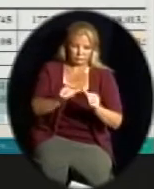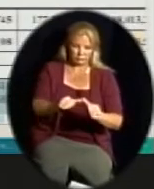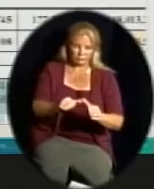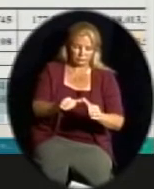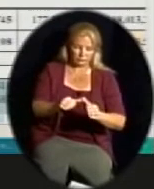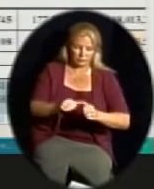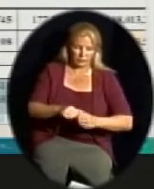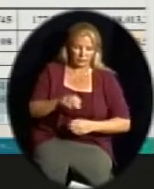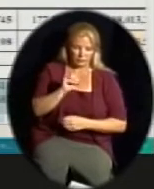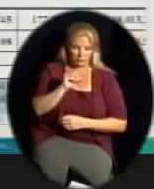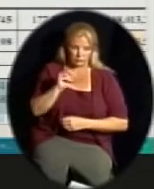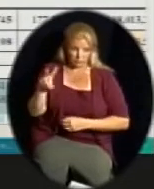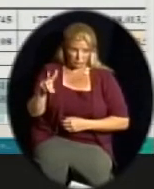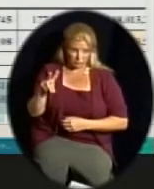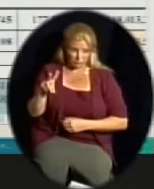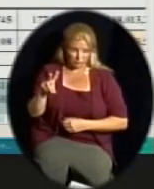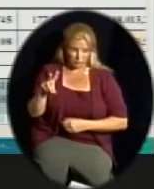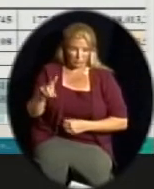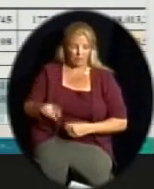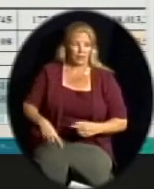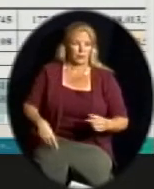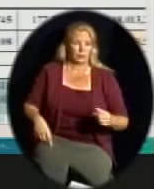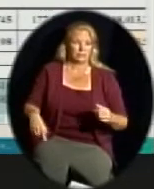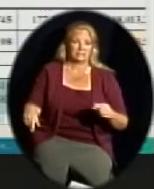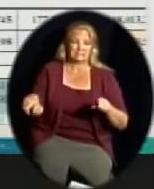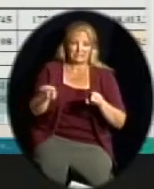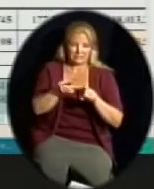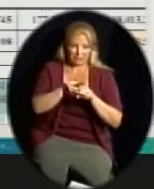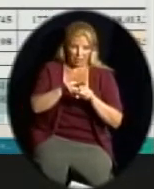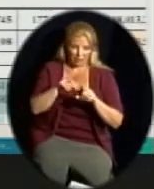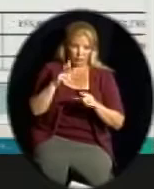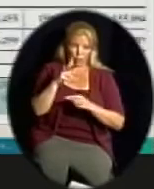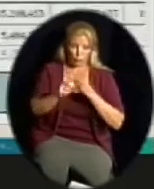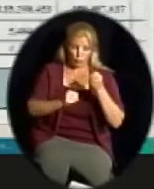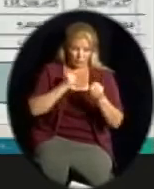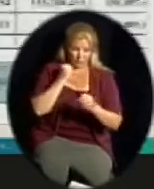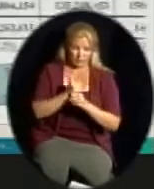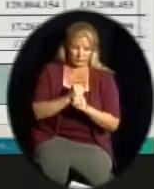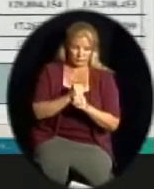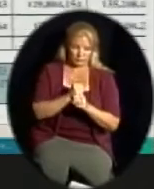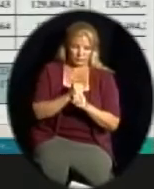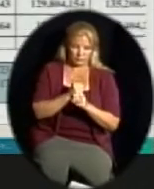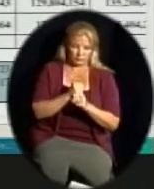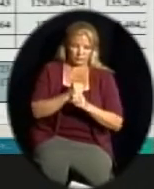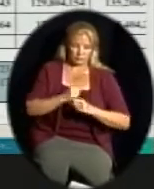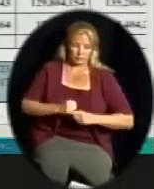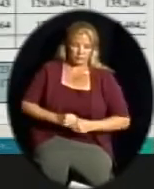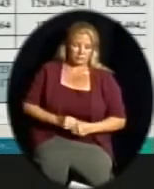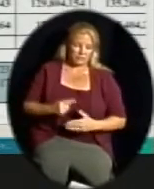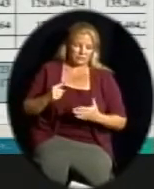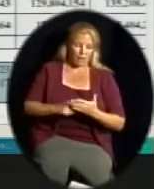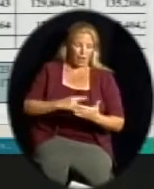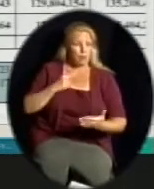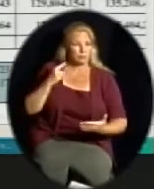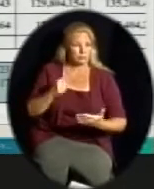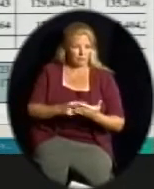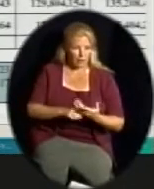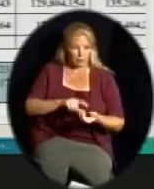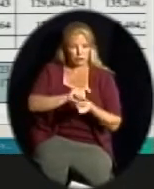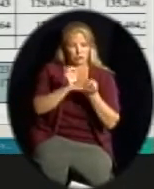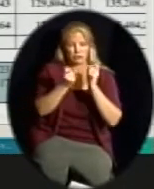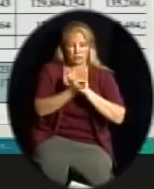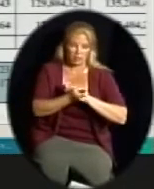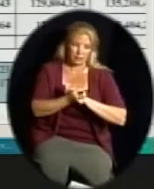In 2002, it was the same level for 3 years. And so, you know, at some times that has changed, other times it's